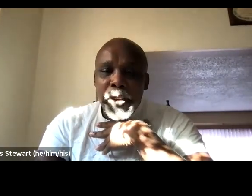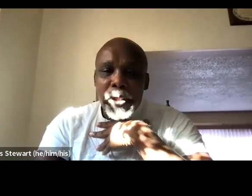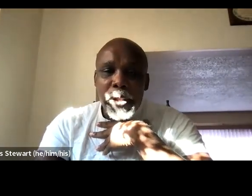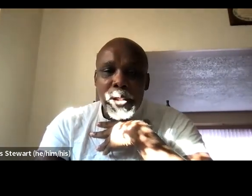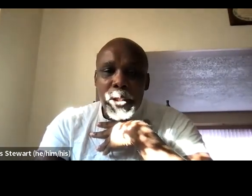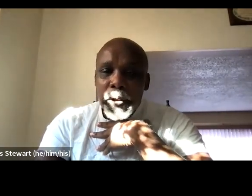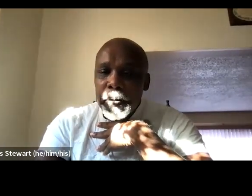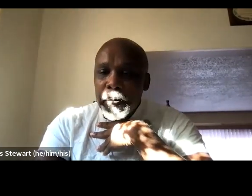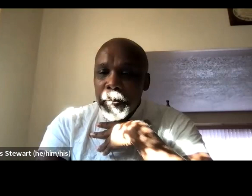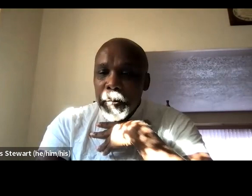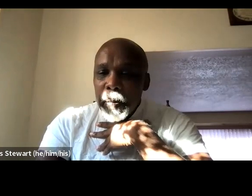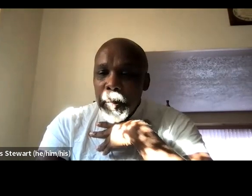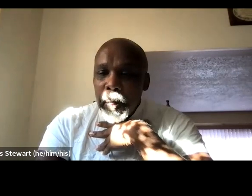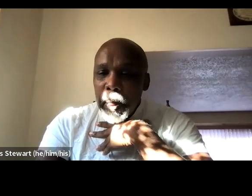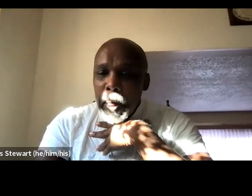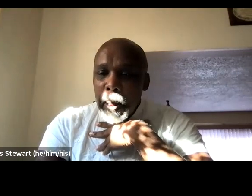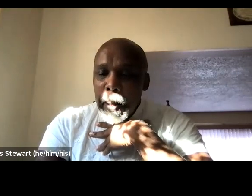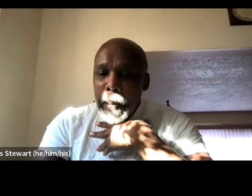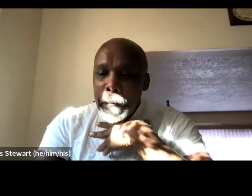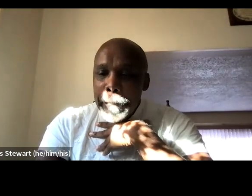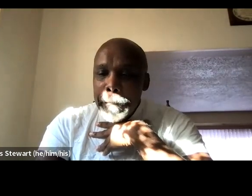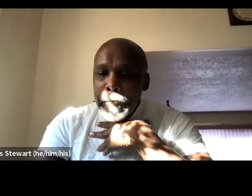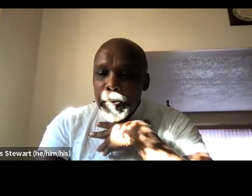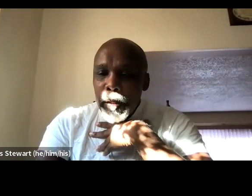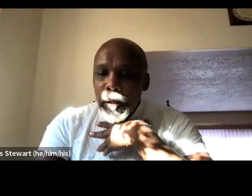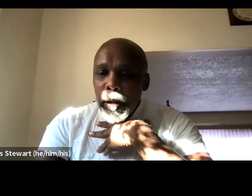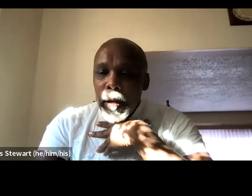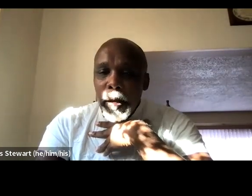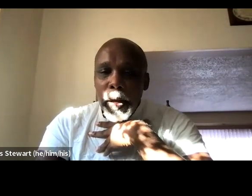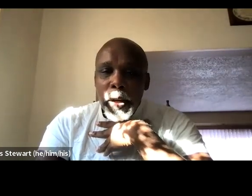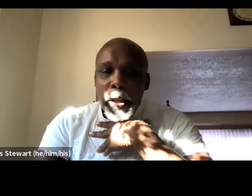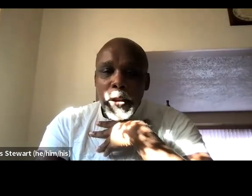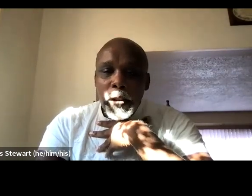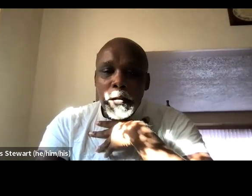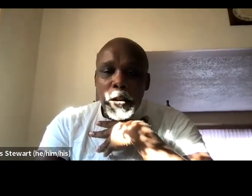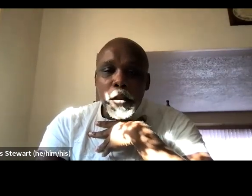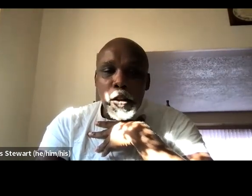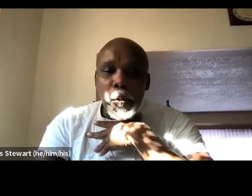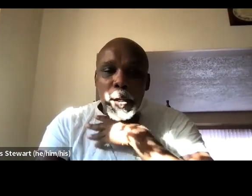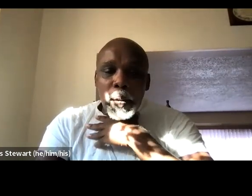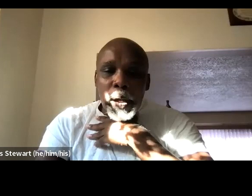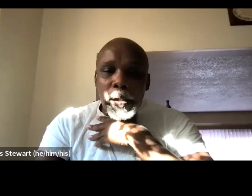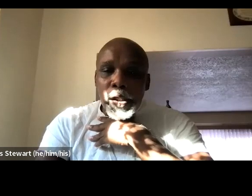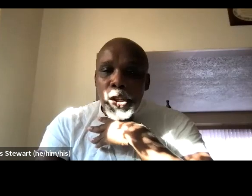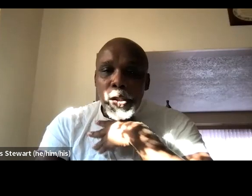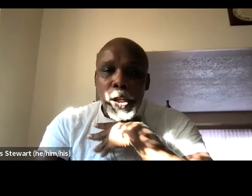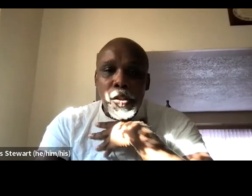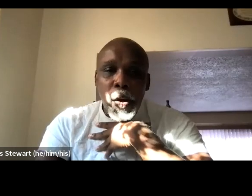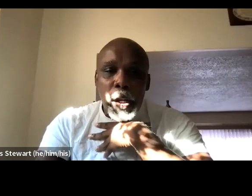Reversing Manifest Destiny. Is that the name of the painting? Reversing Manifest Destiny? The first one